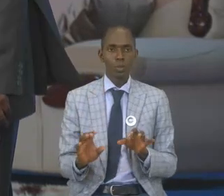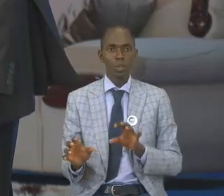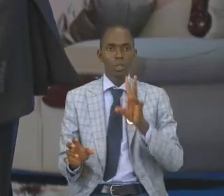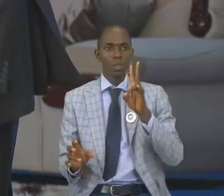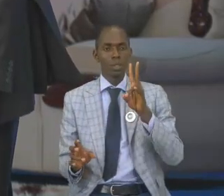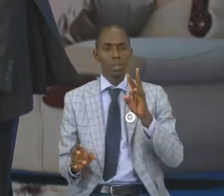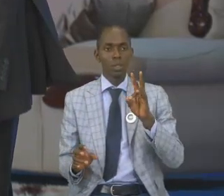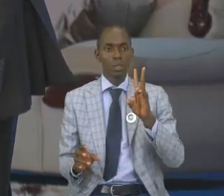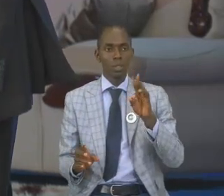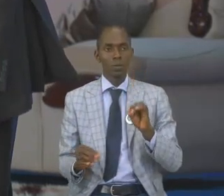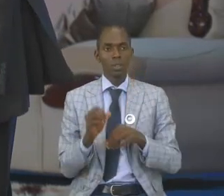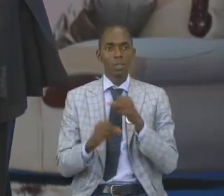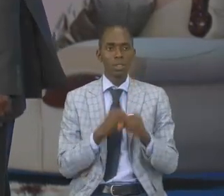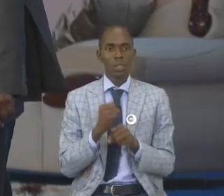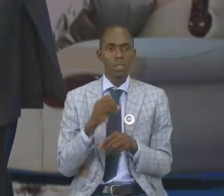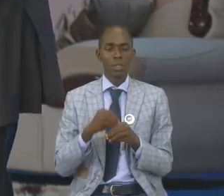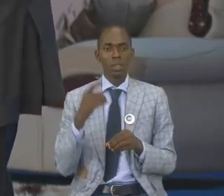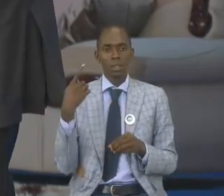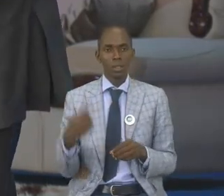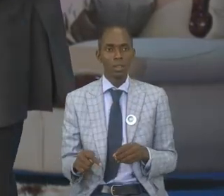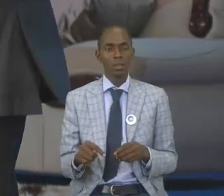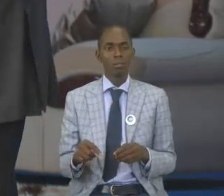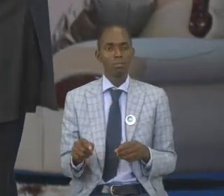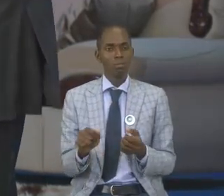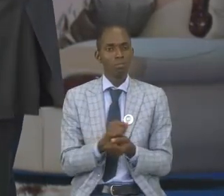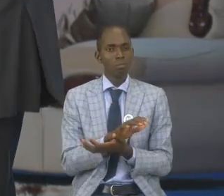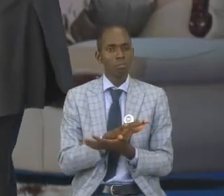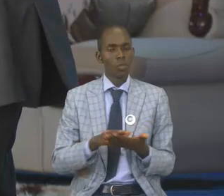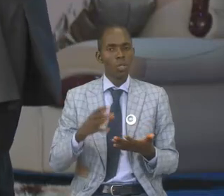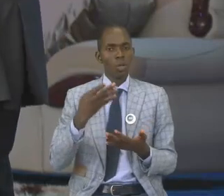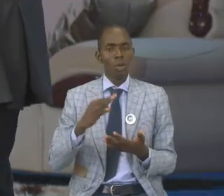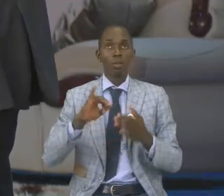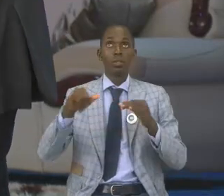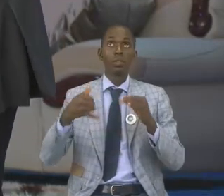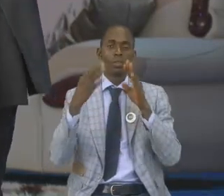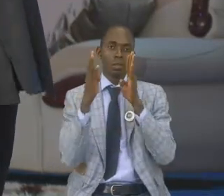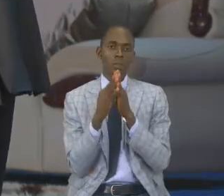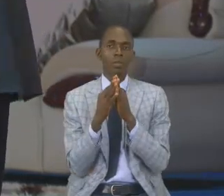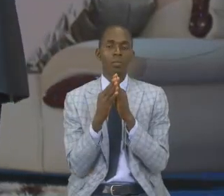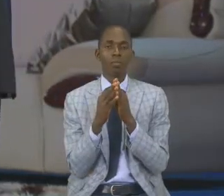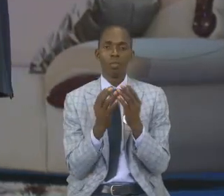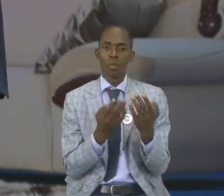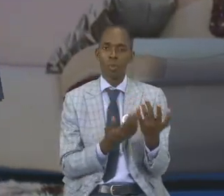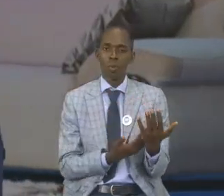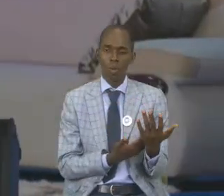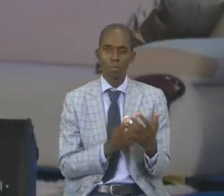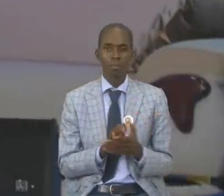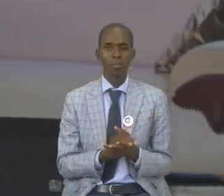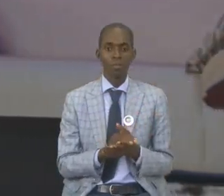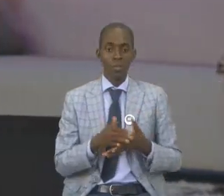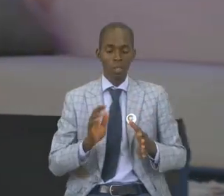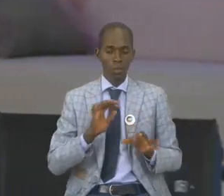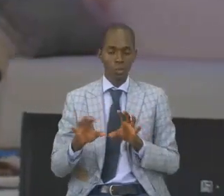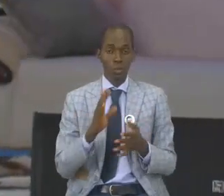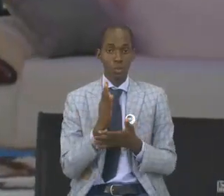70 years in the desolation of Jerusalem. Hold on. Let's do some